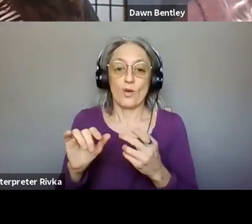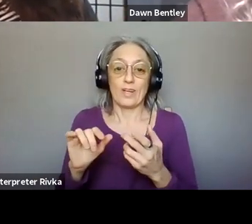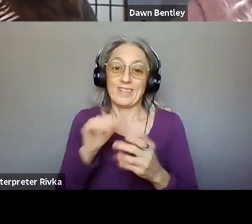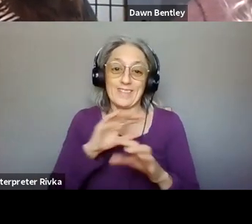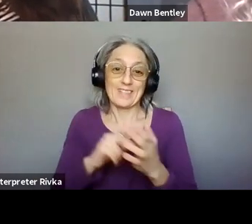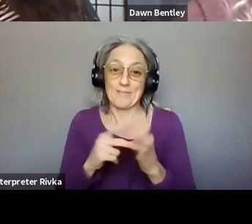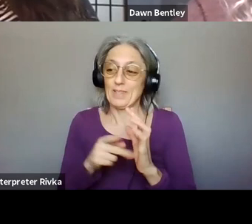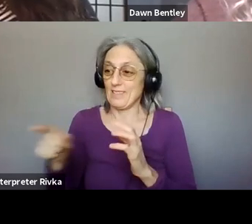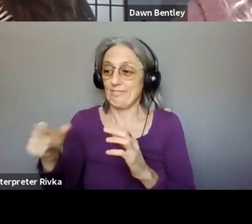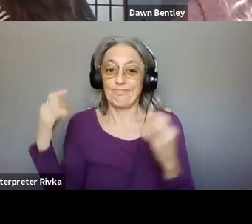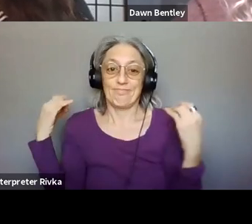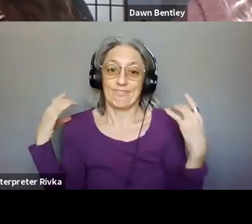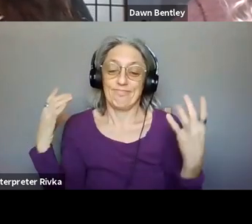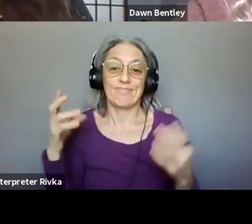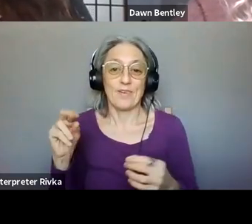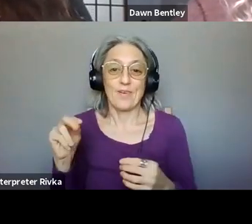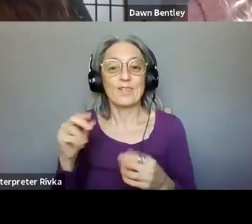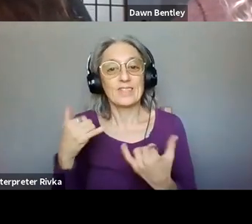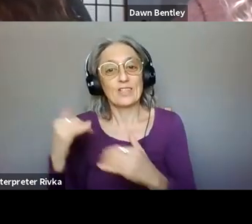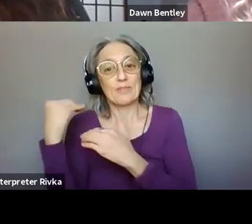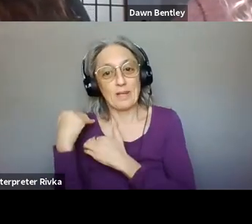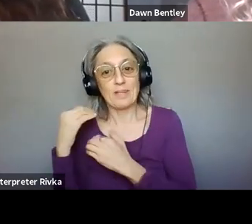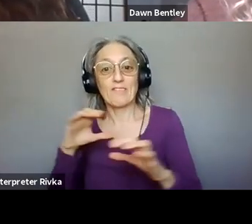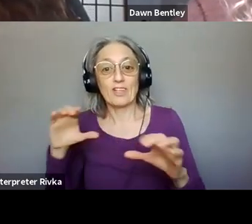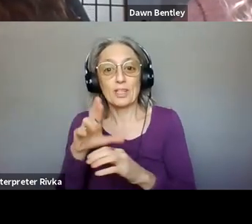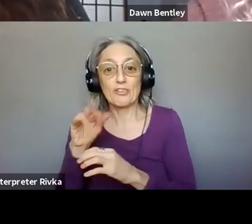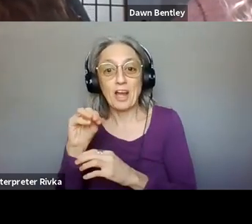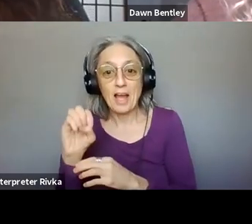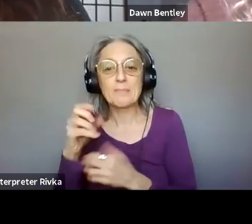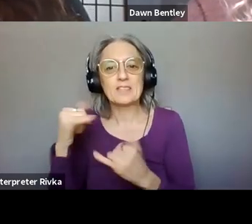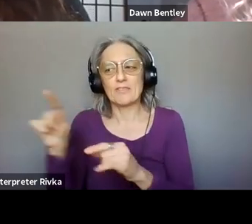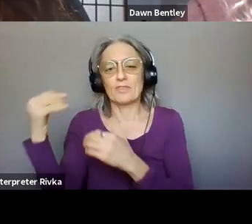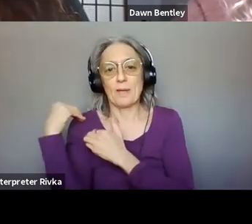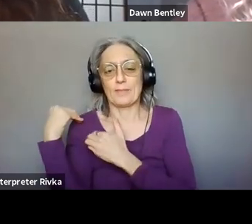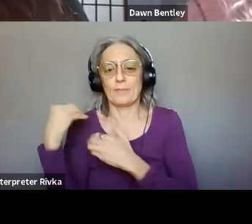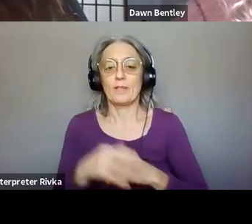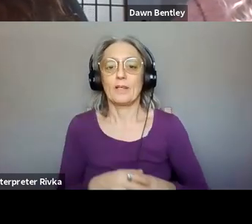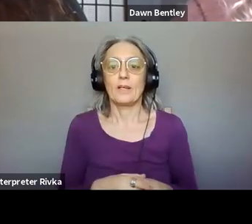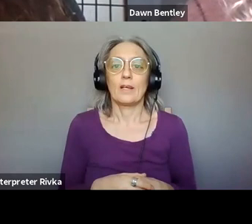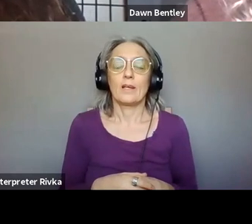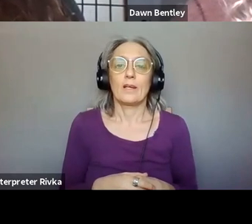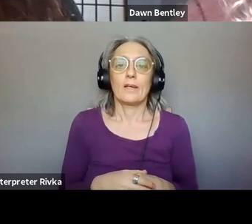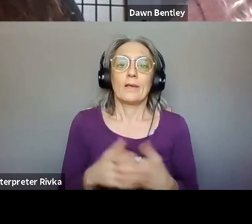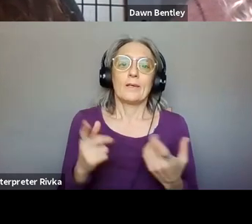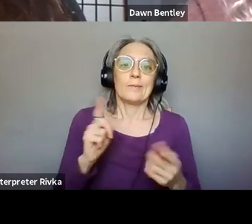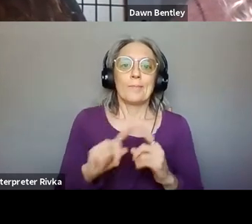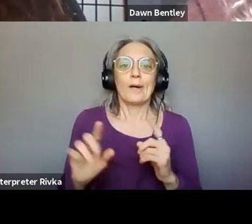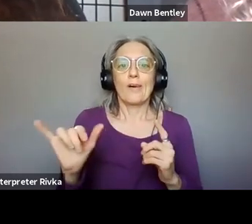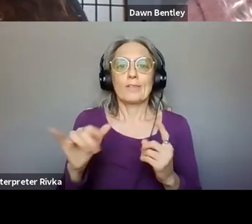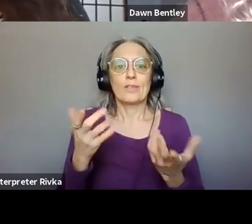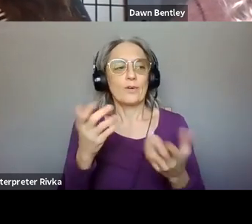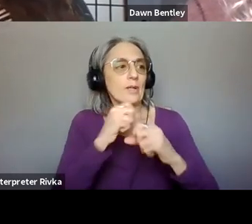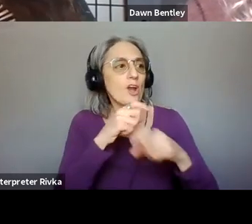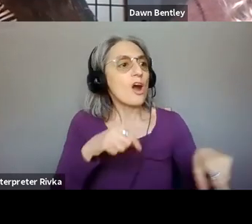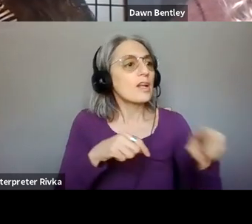alleged to have been committed. But there definitely is, I think, a lot of questions from potential guardians about whether or not that's a good idea for terms of